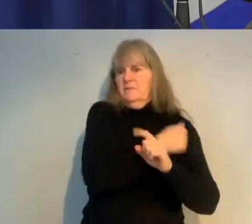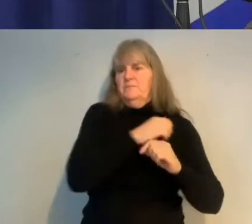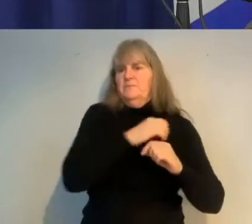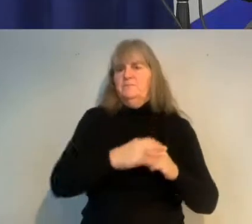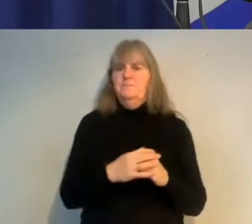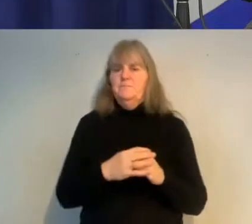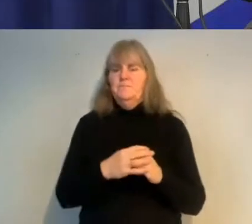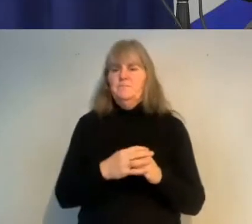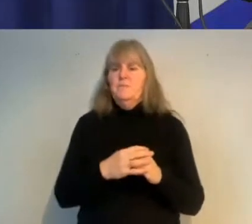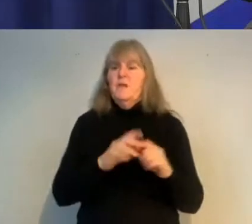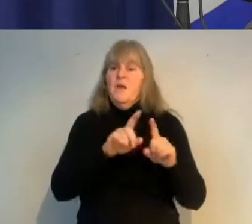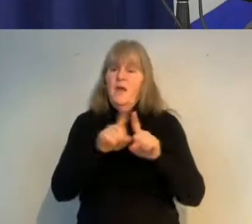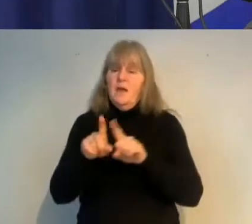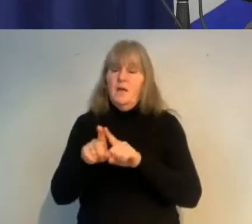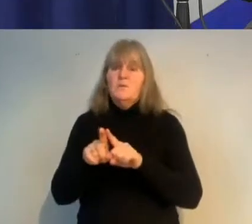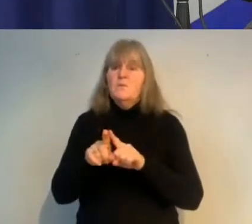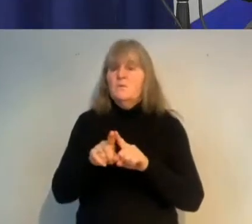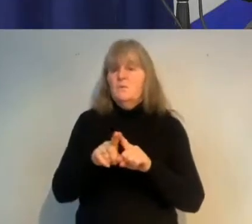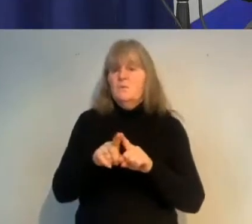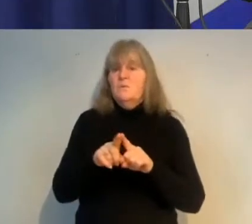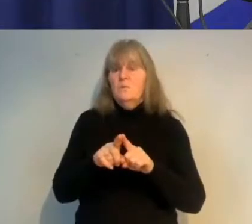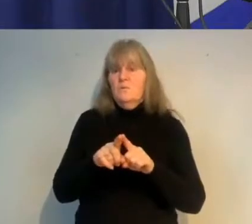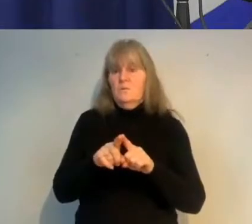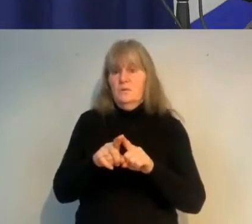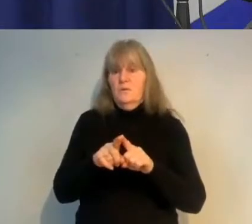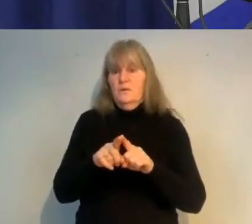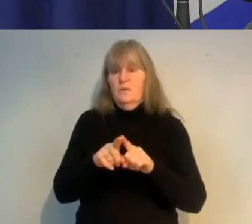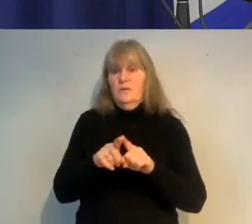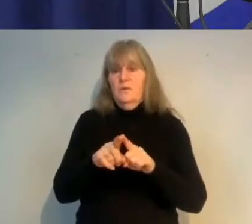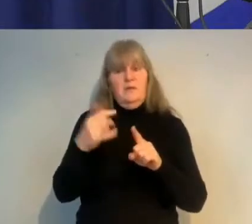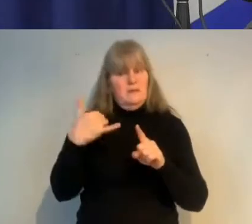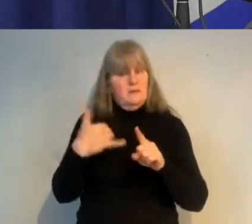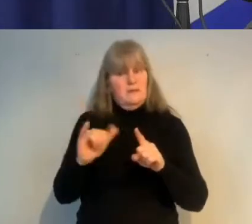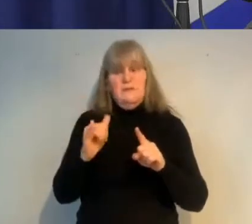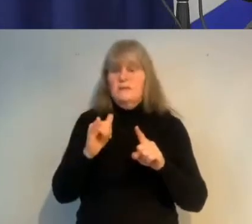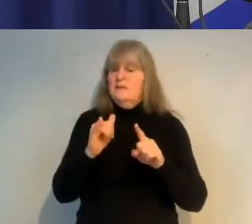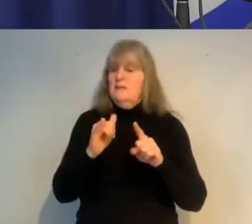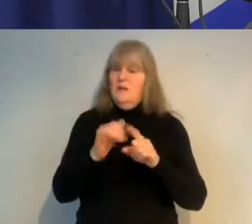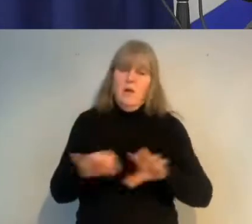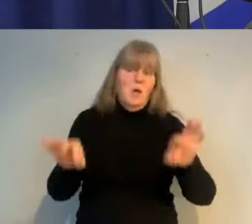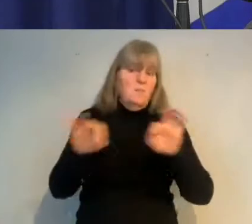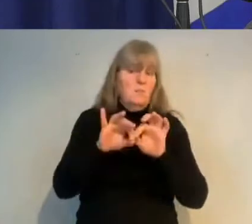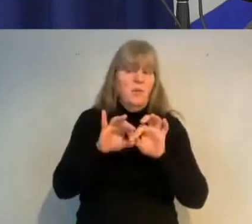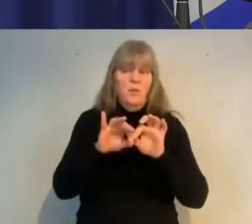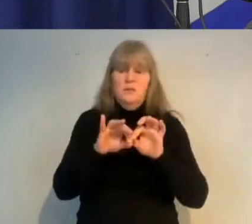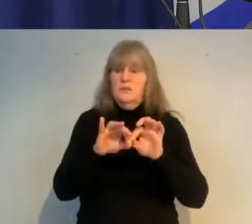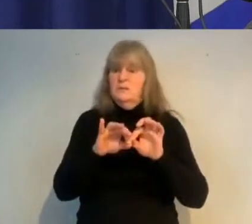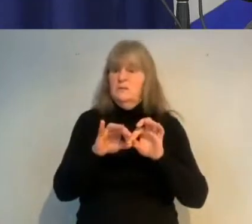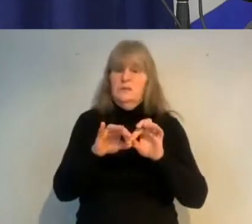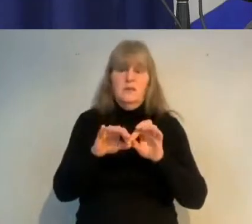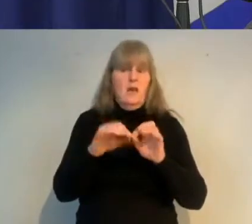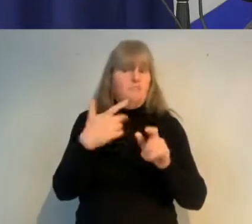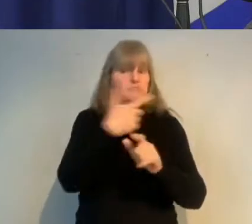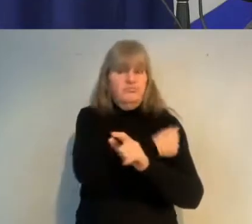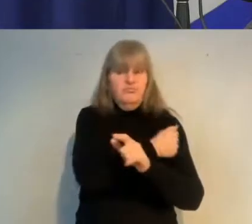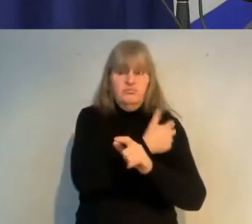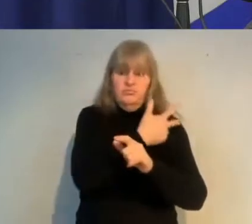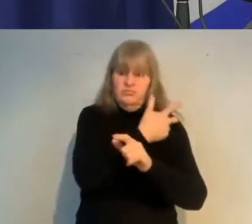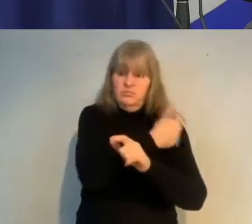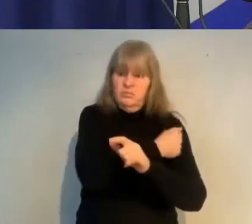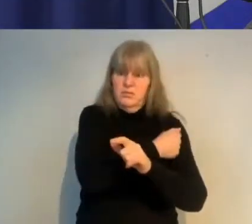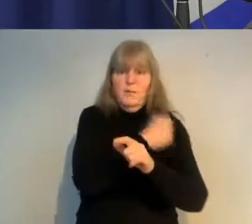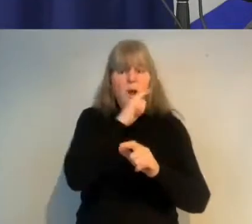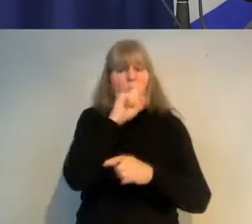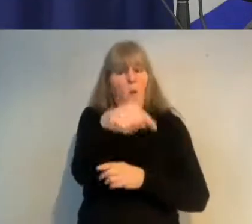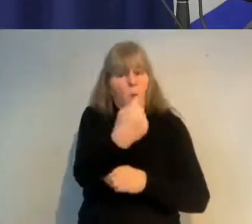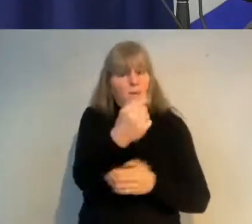fully vaccinated and getting your booster is still absolutely critical, more than ever. But it can't be the only action that